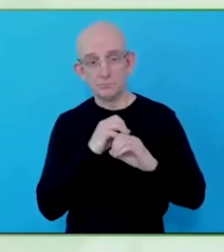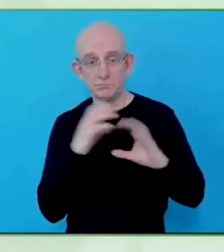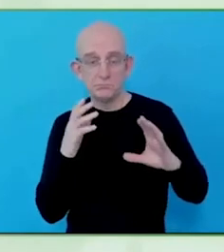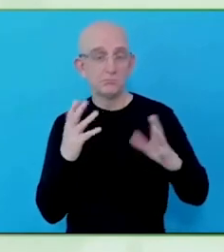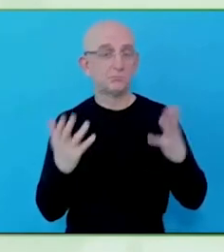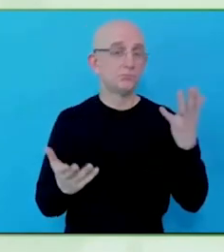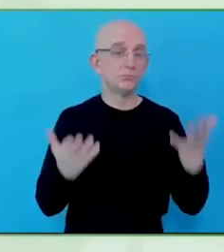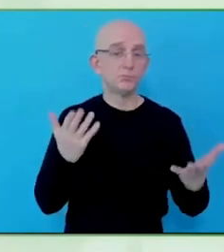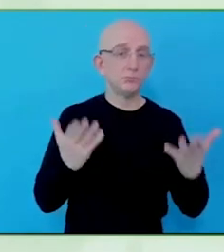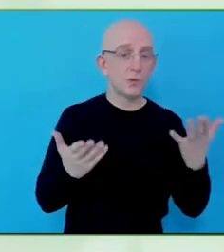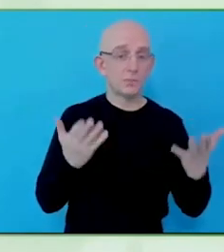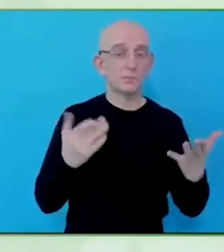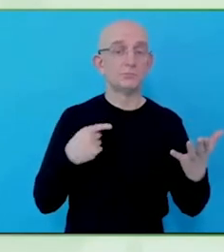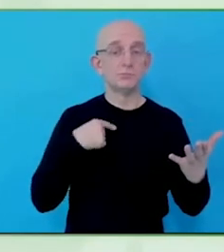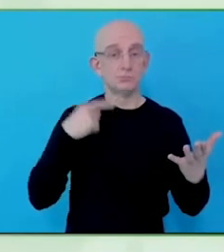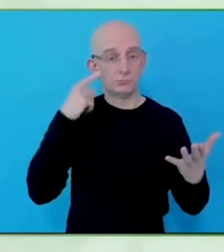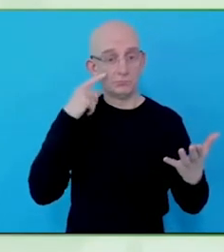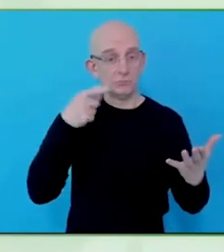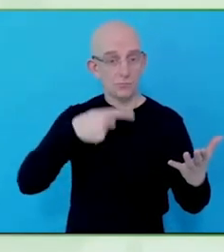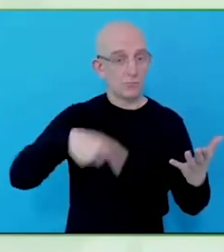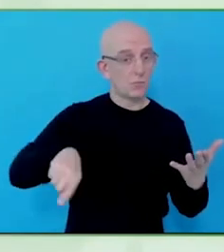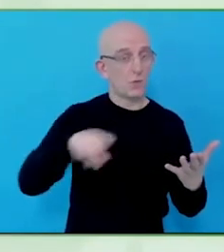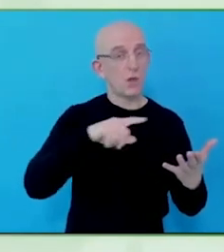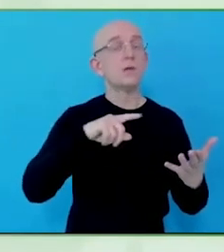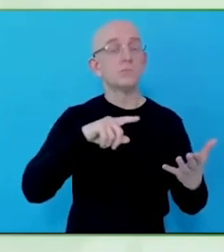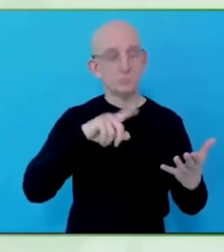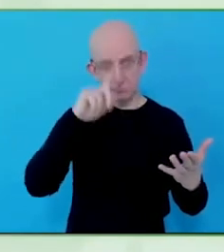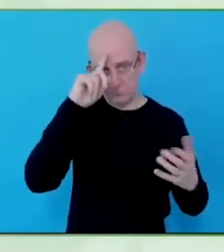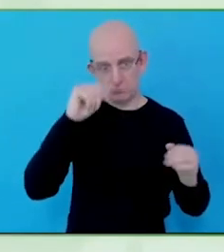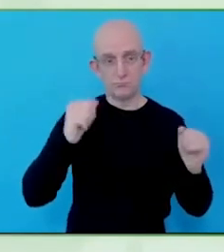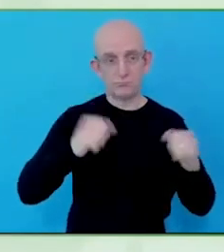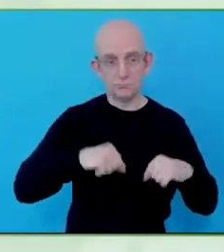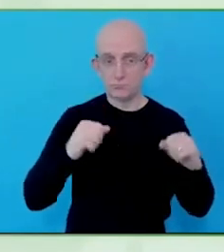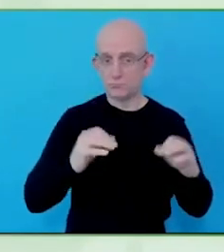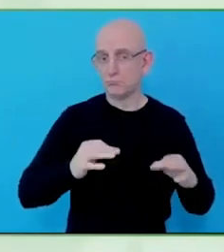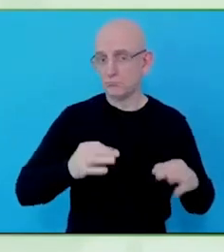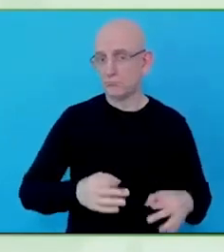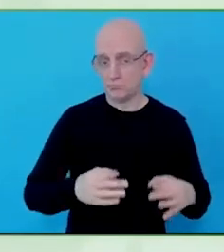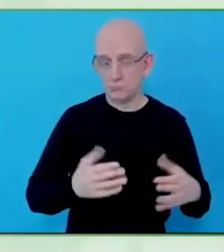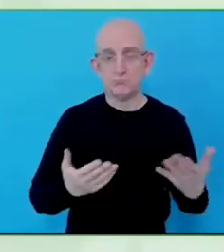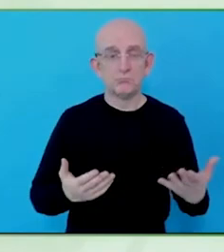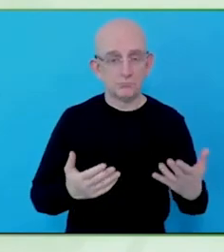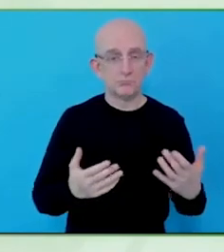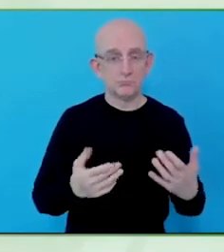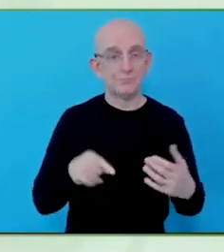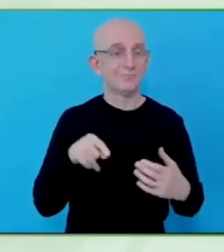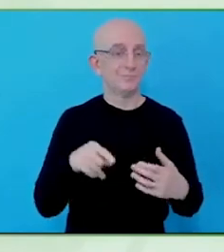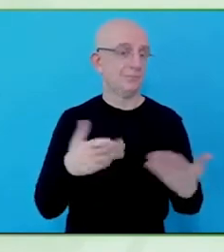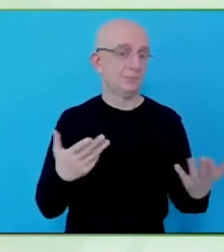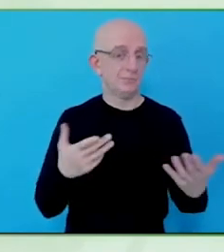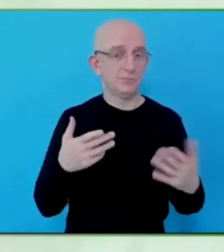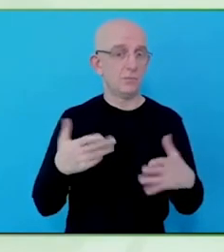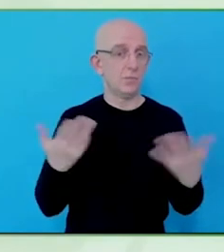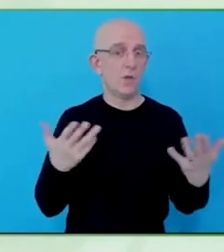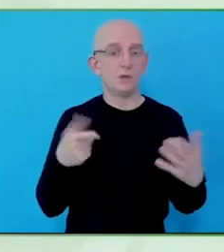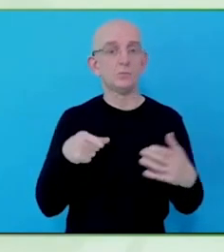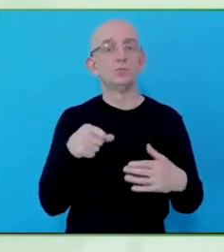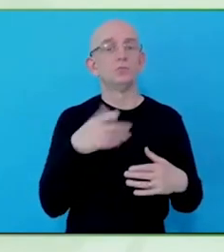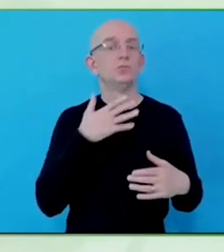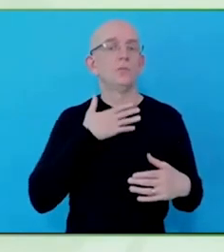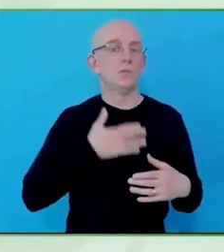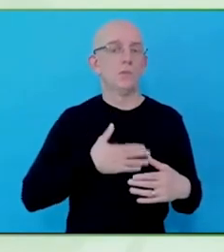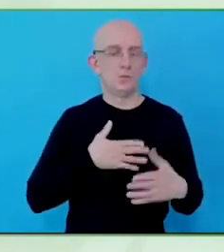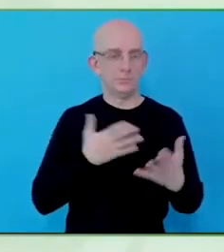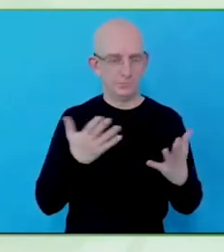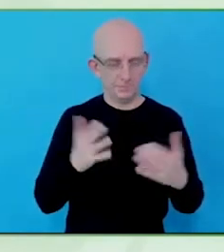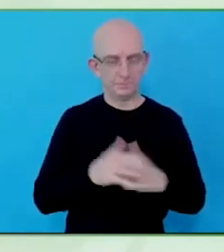if I'm... Okay, let's go with the end consumer, right? So we haven't convinced him, but we have informed him or her that there is something like accessibility, an